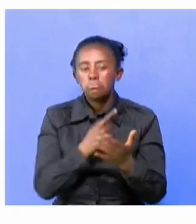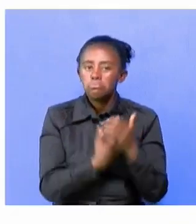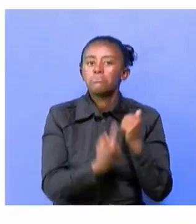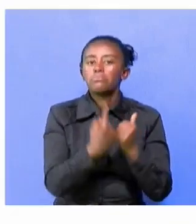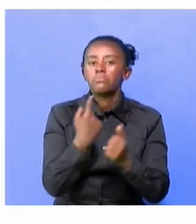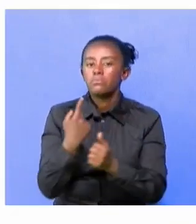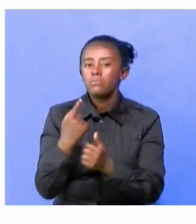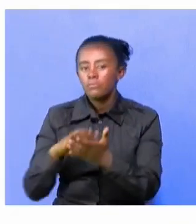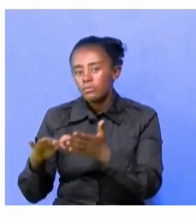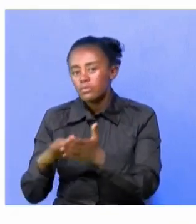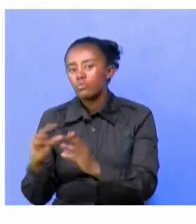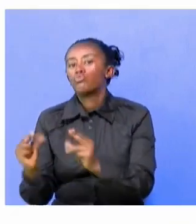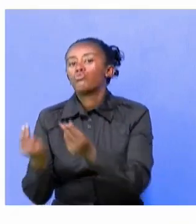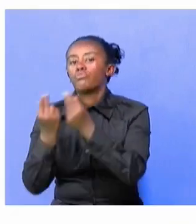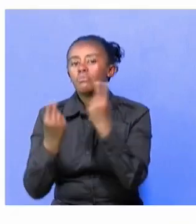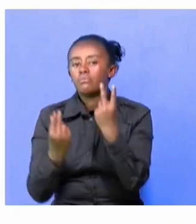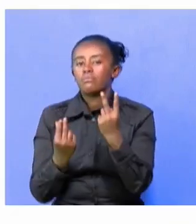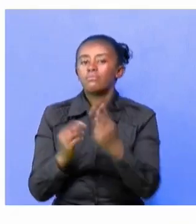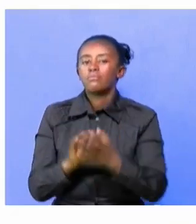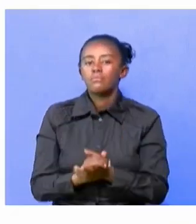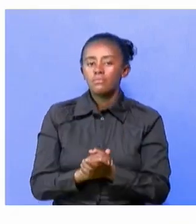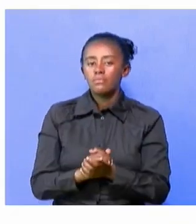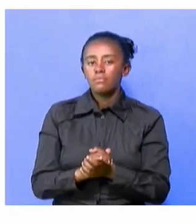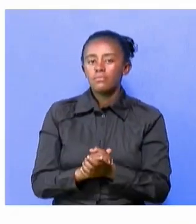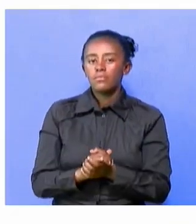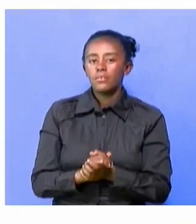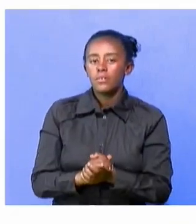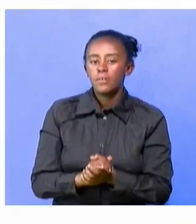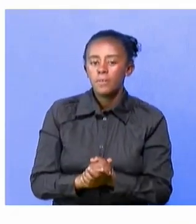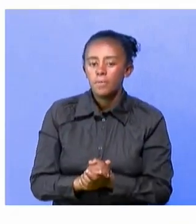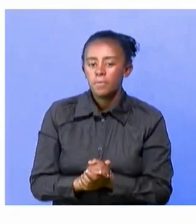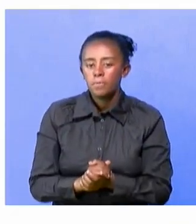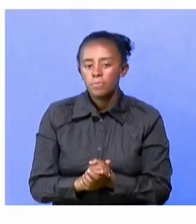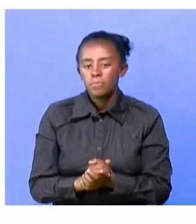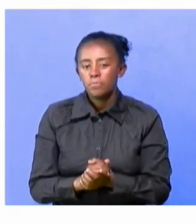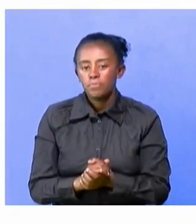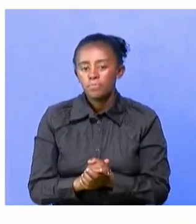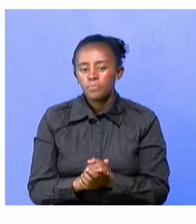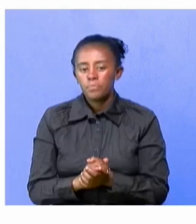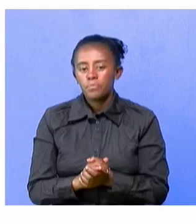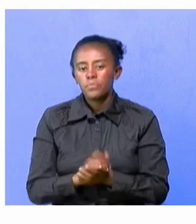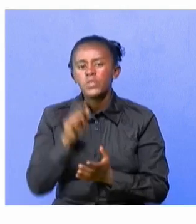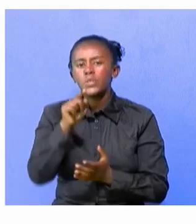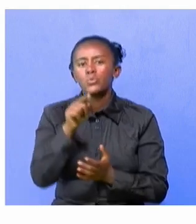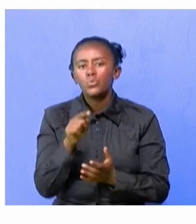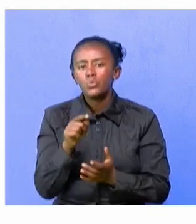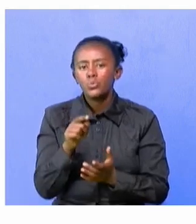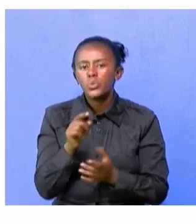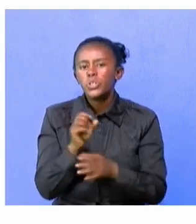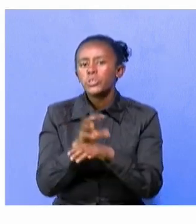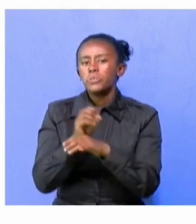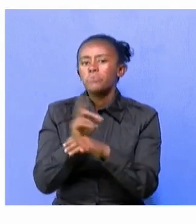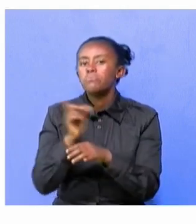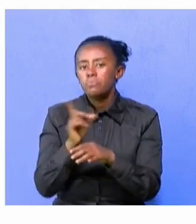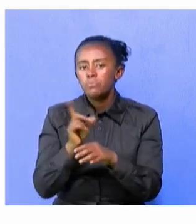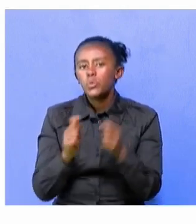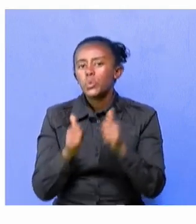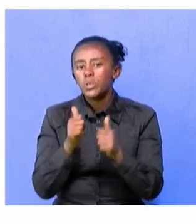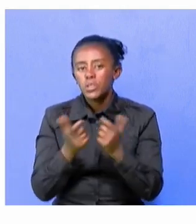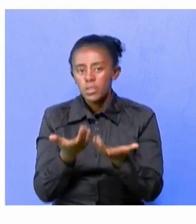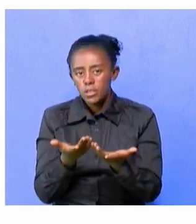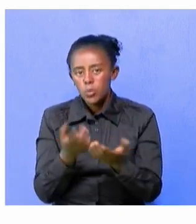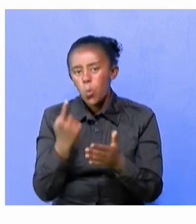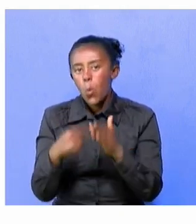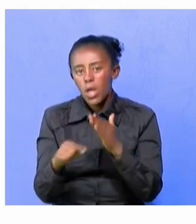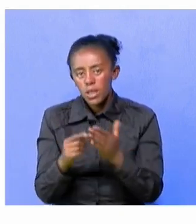Yeah. Alone and in groups. What's your suggestion regarding this one?